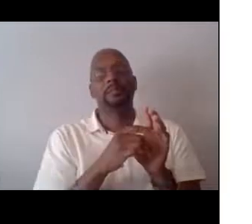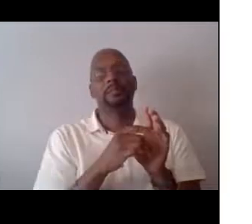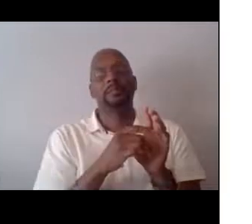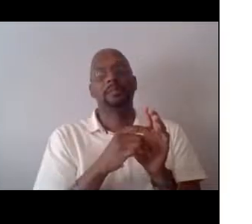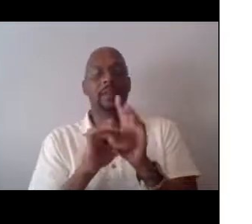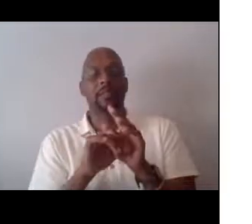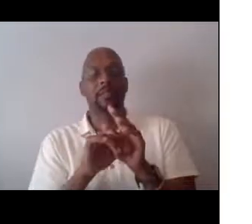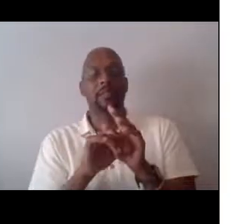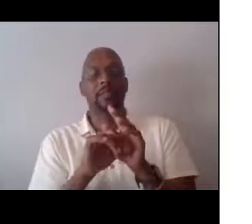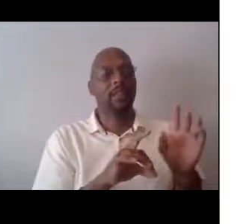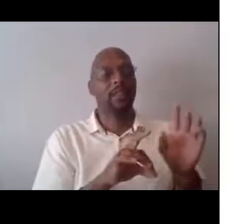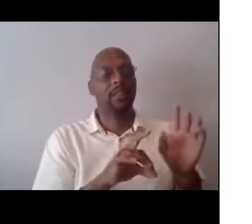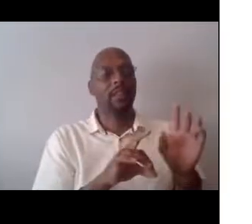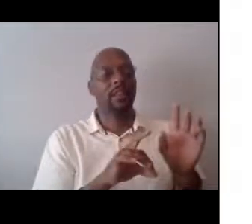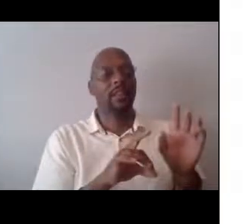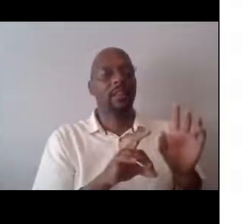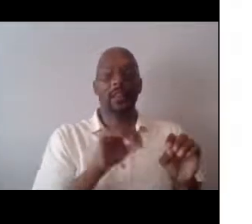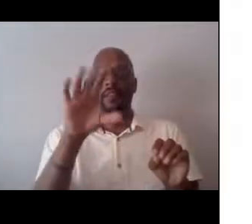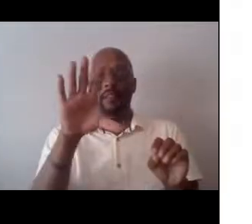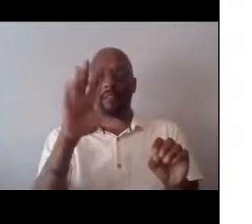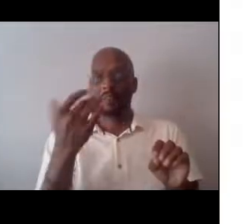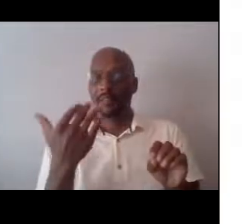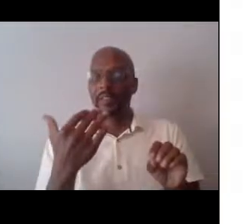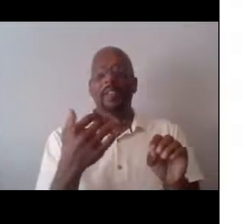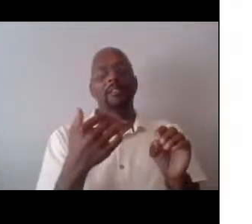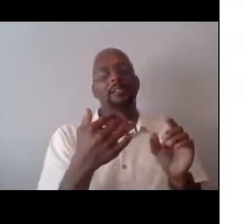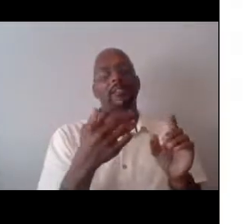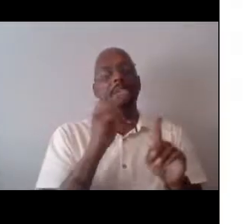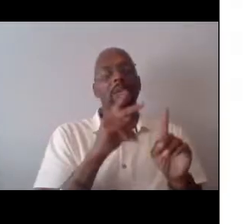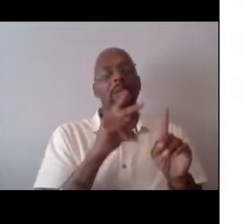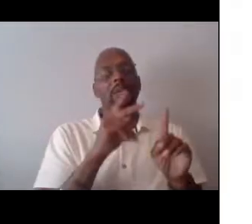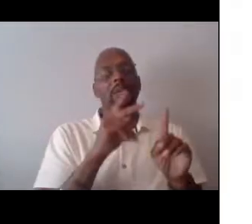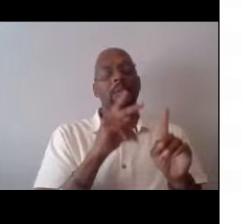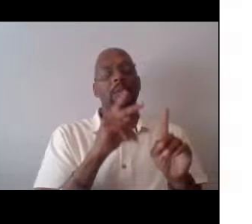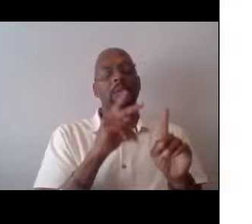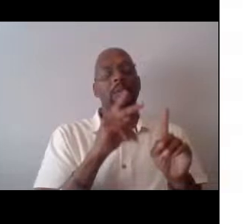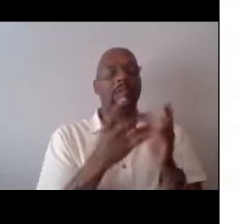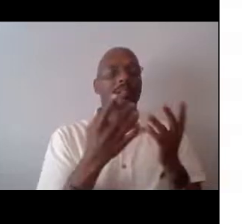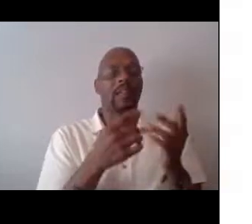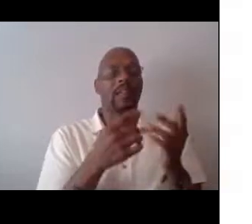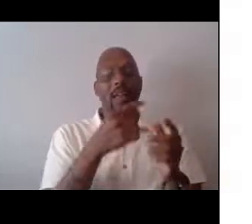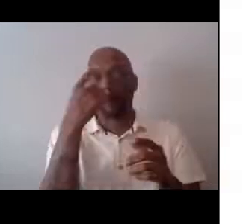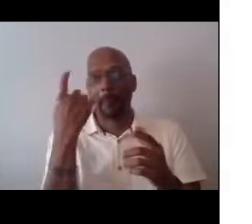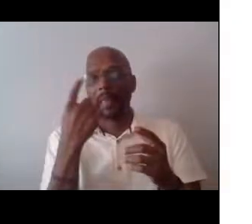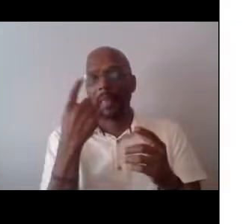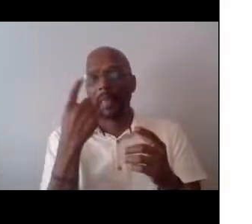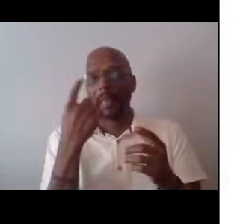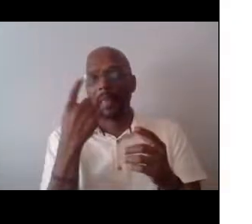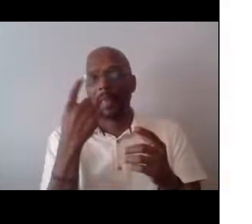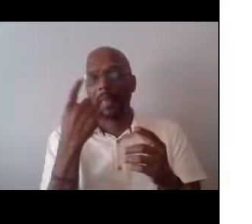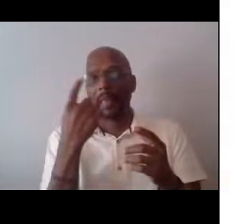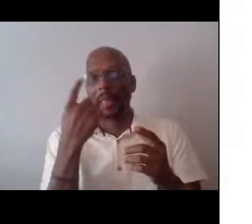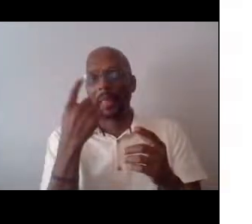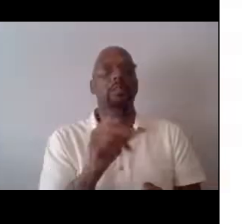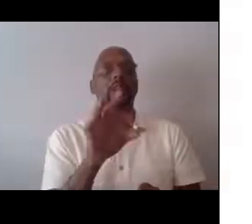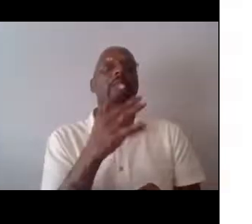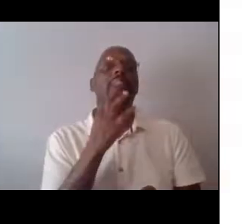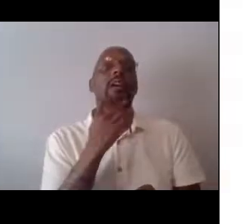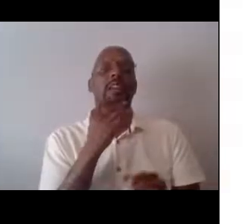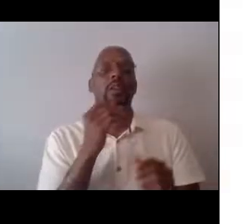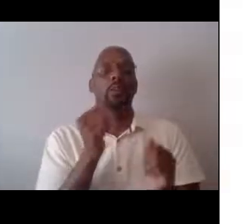party populations, folks identified as being Black, Indigenous, person of color. And so within this body of